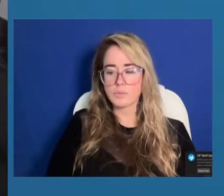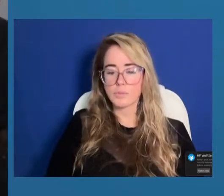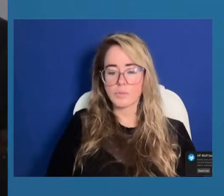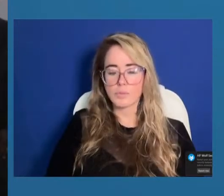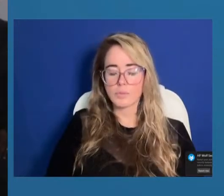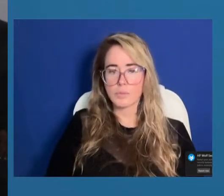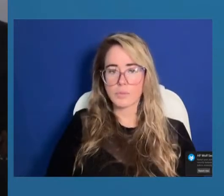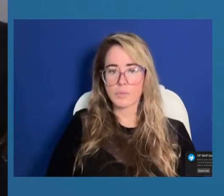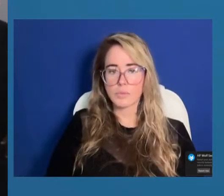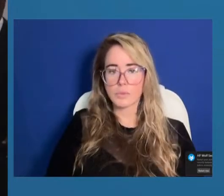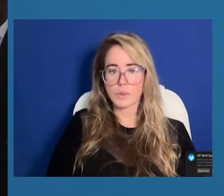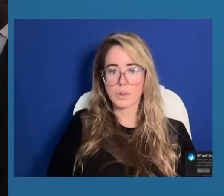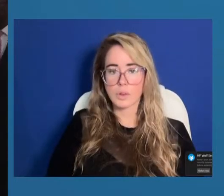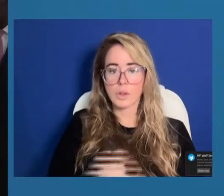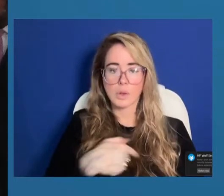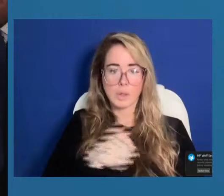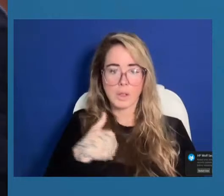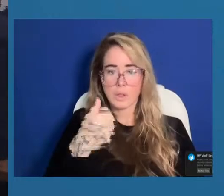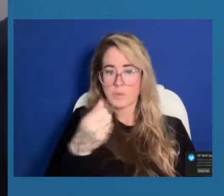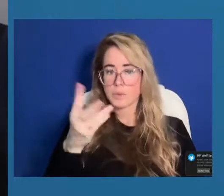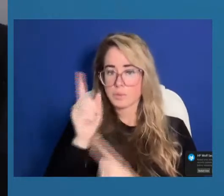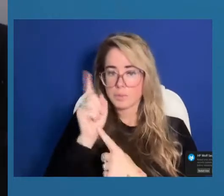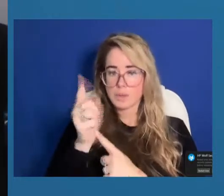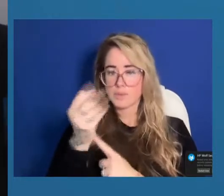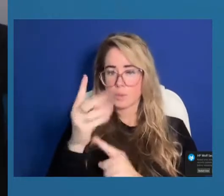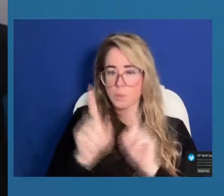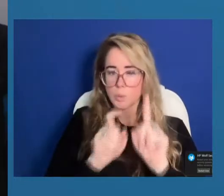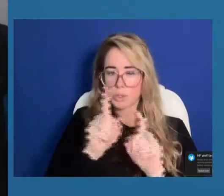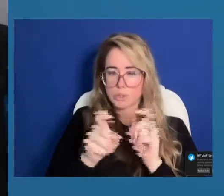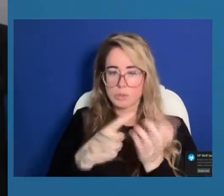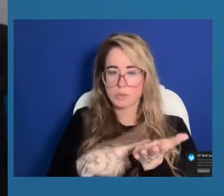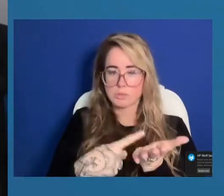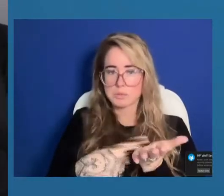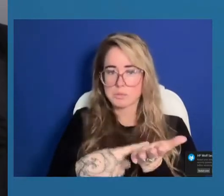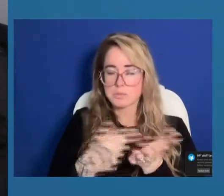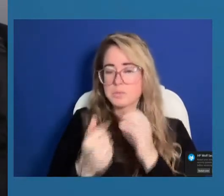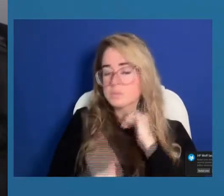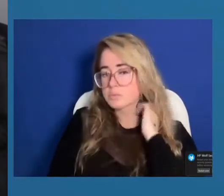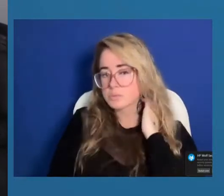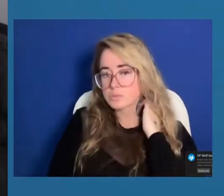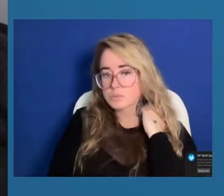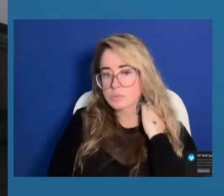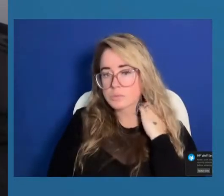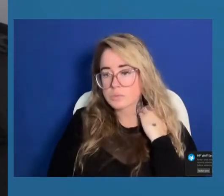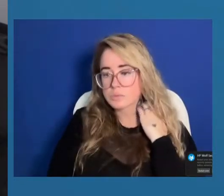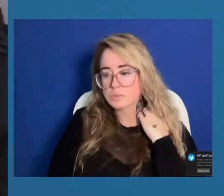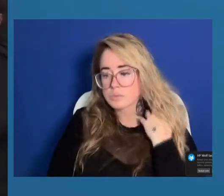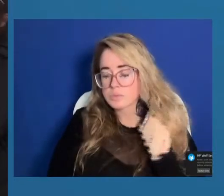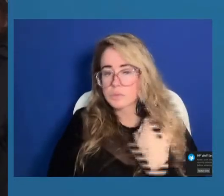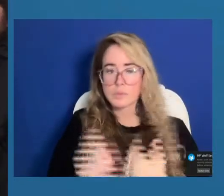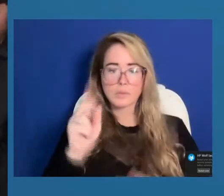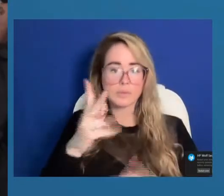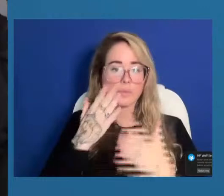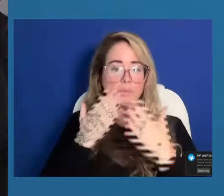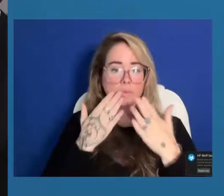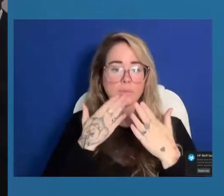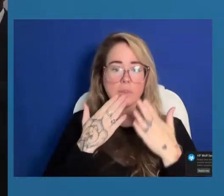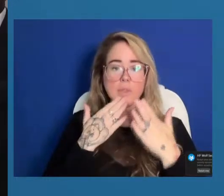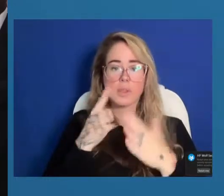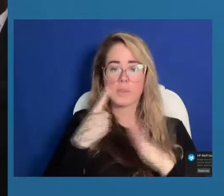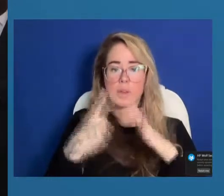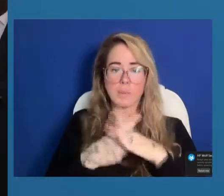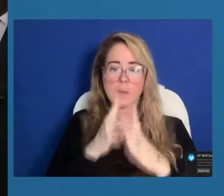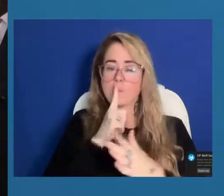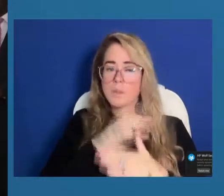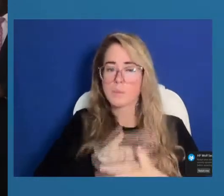We have a couple minutes just for a couple questions if there's any from the media. All right, thanks guys for joining All us. right, thank you for coming out. I really